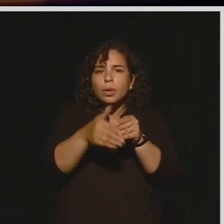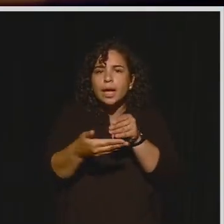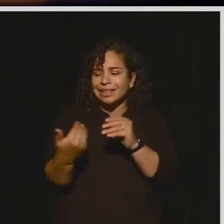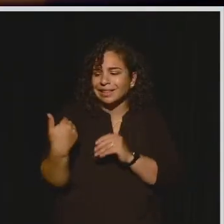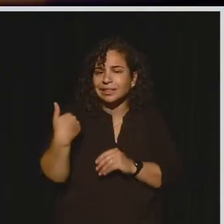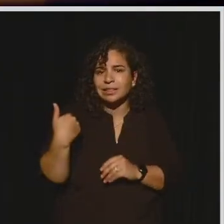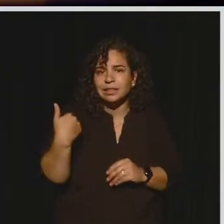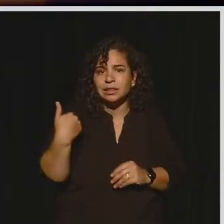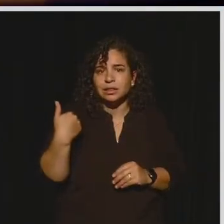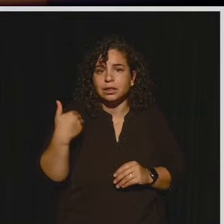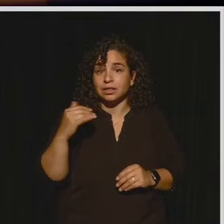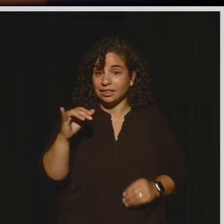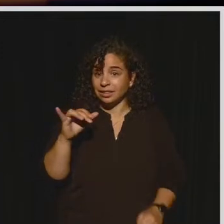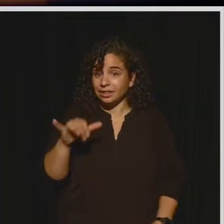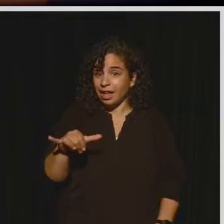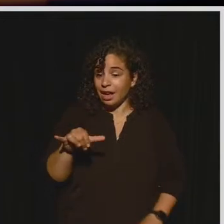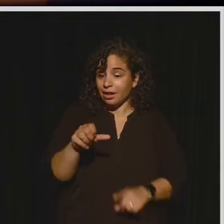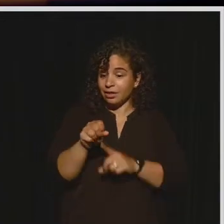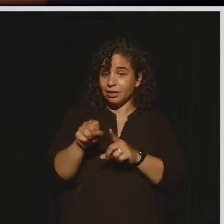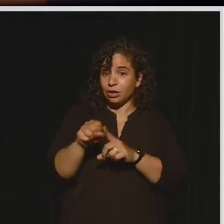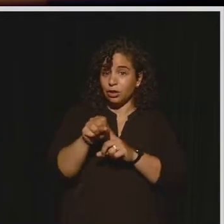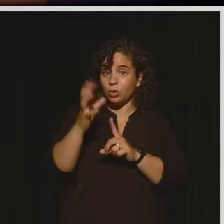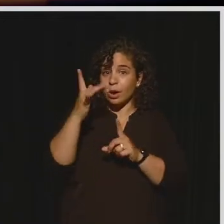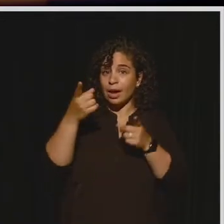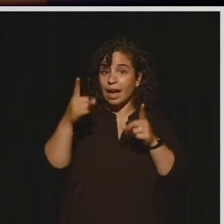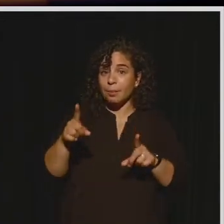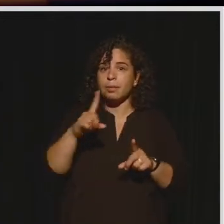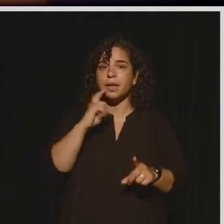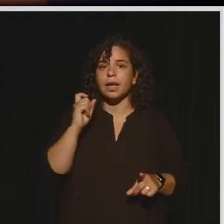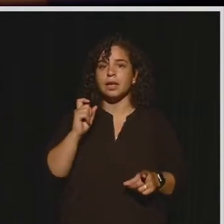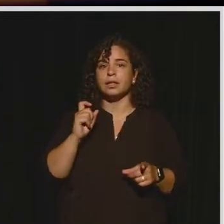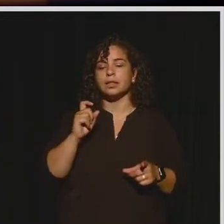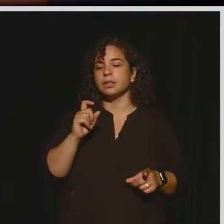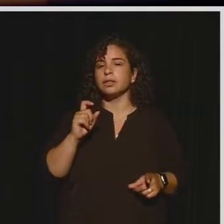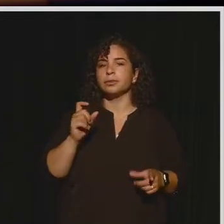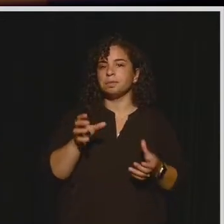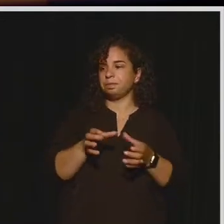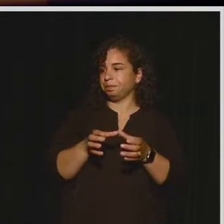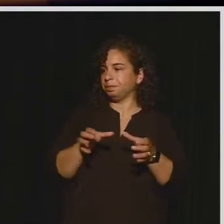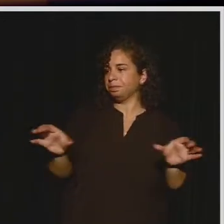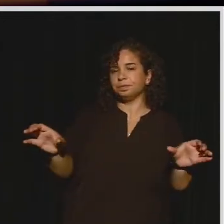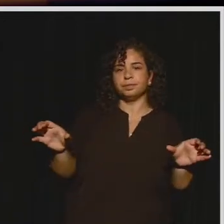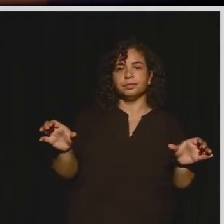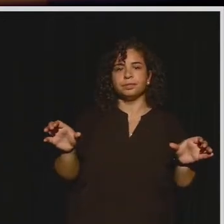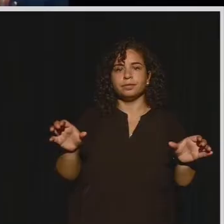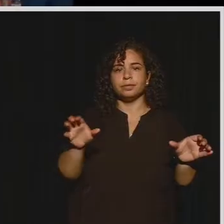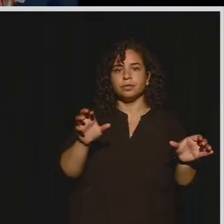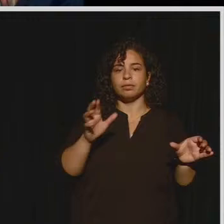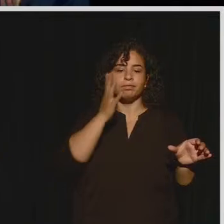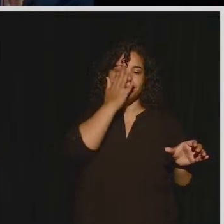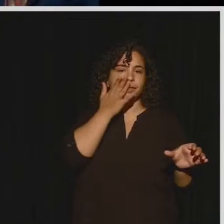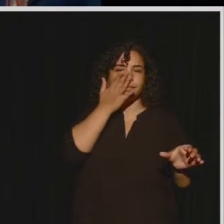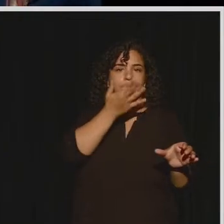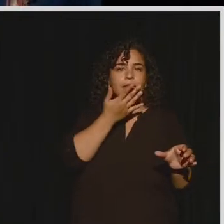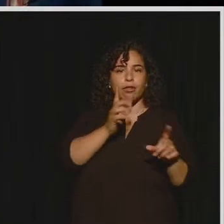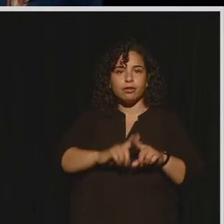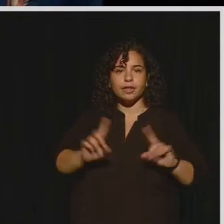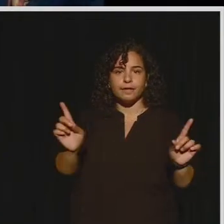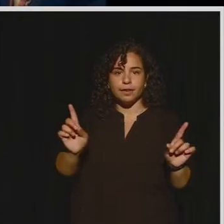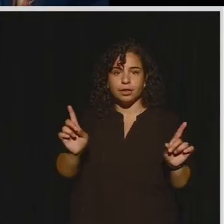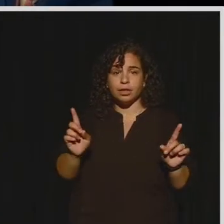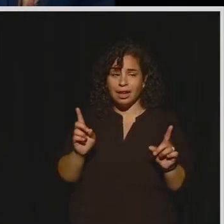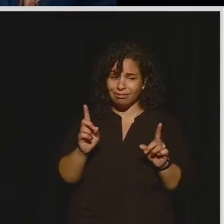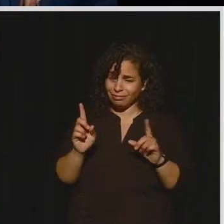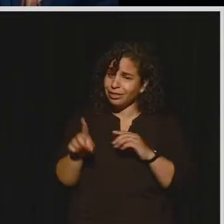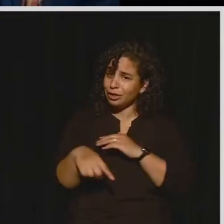situation comes out of racialization, and to this day, there are lots of queers for